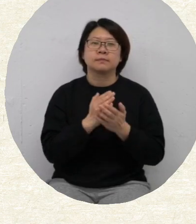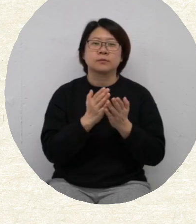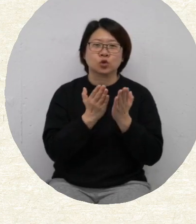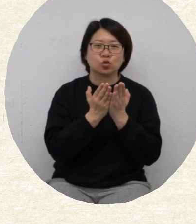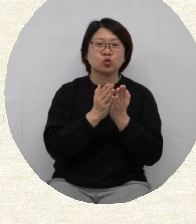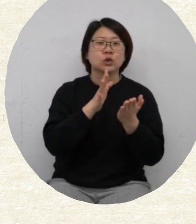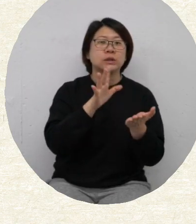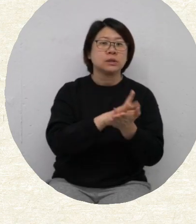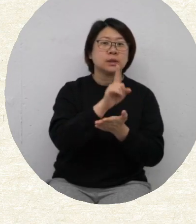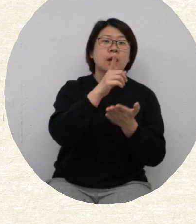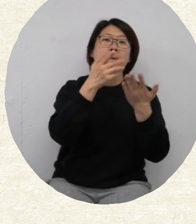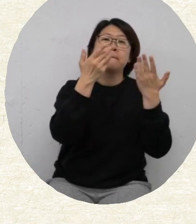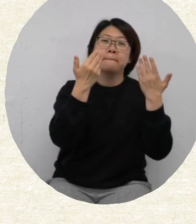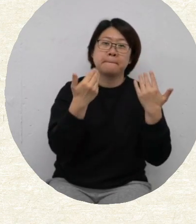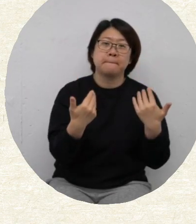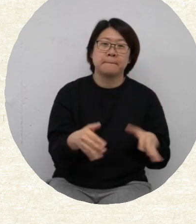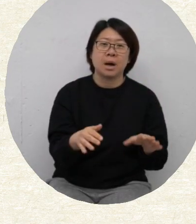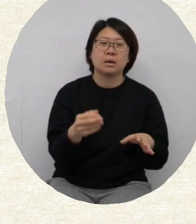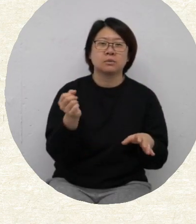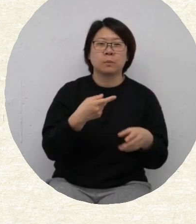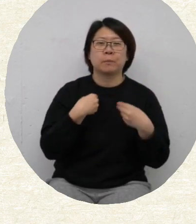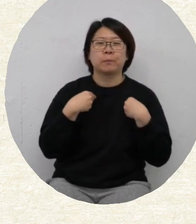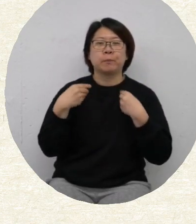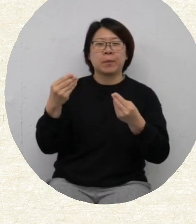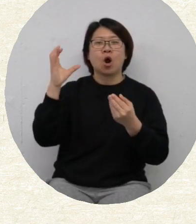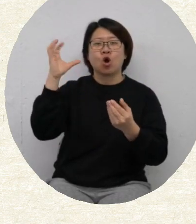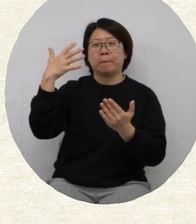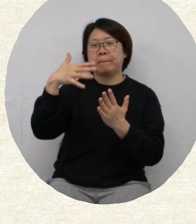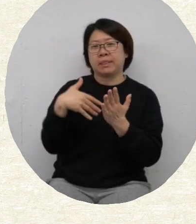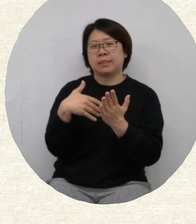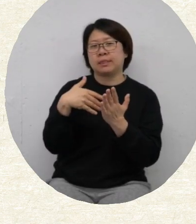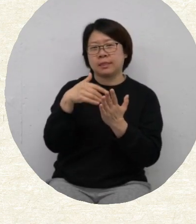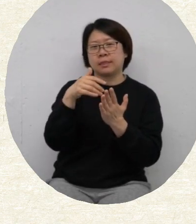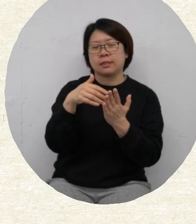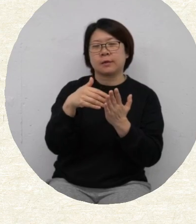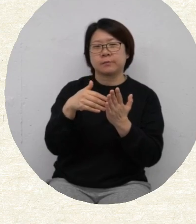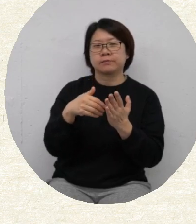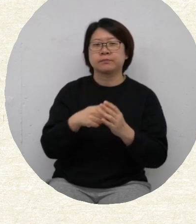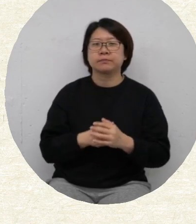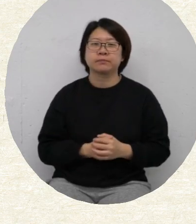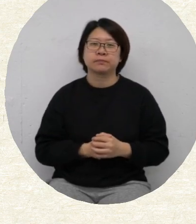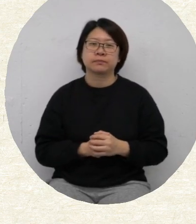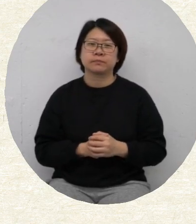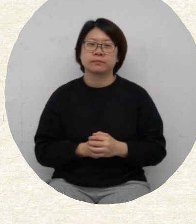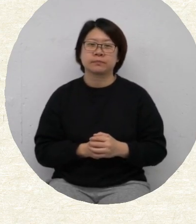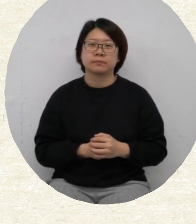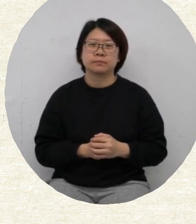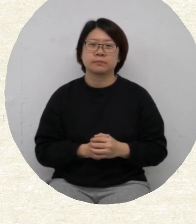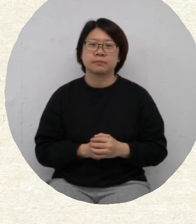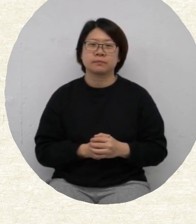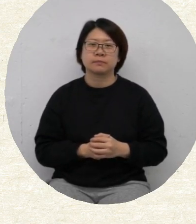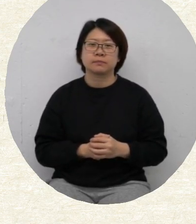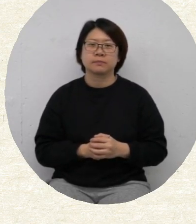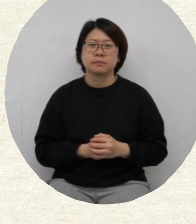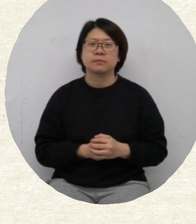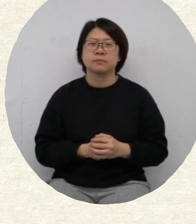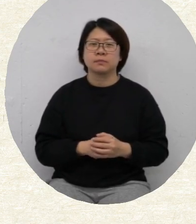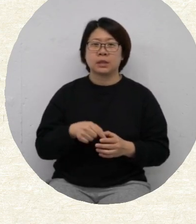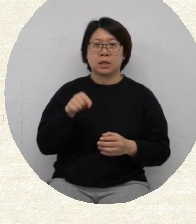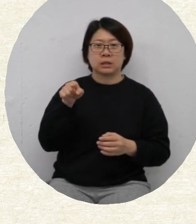So they, at the end of the program, they have to submit the thesis or dissertation apart from the portfolio,